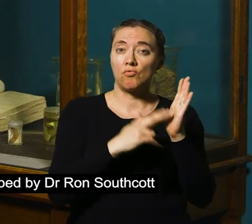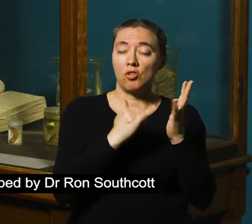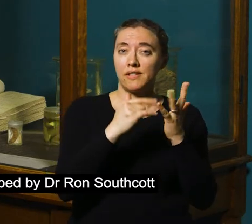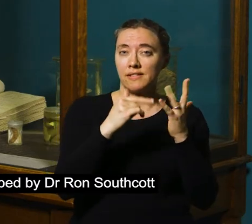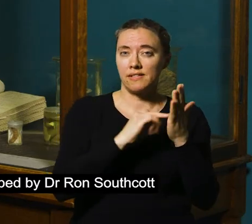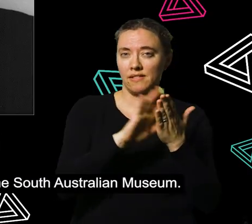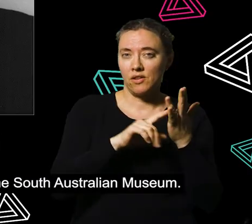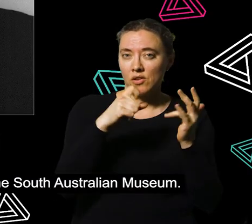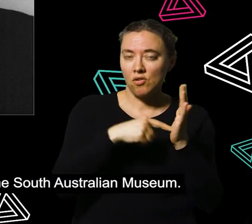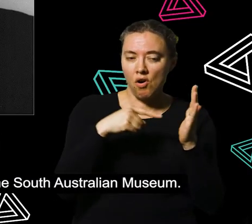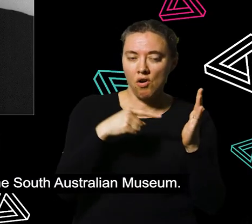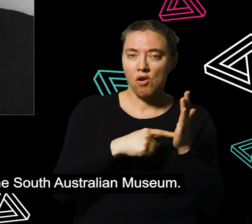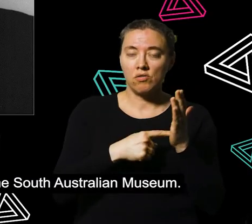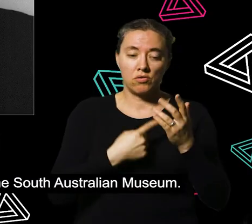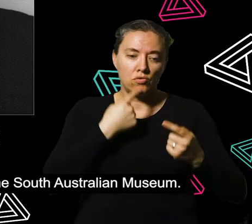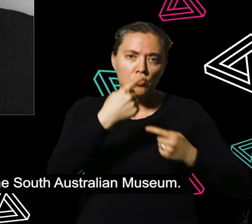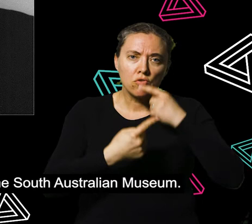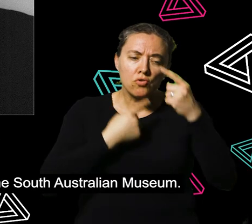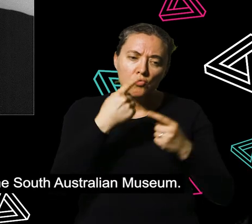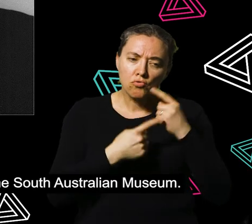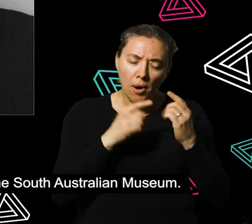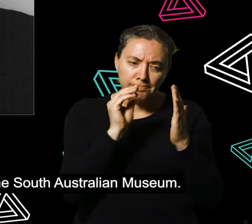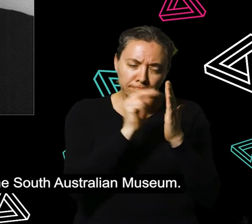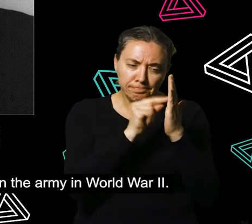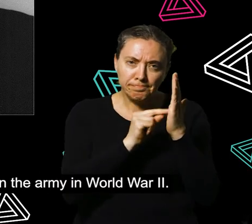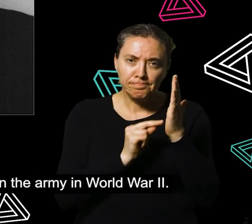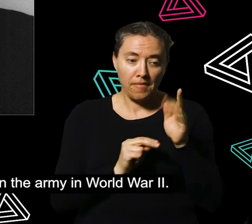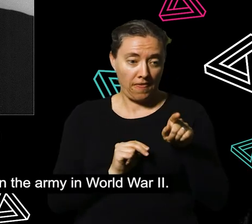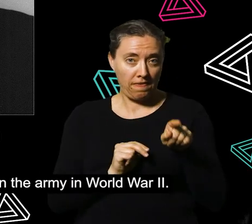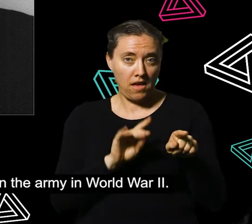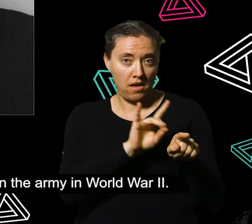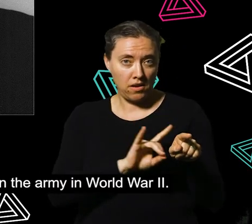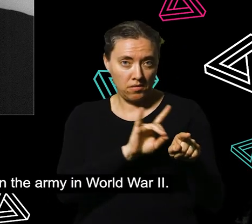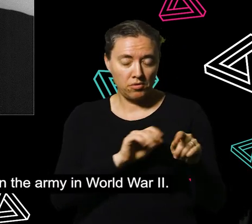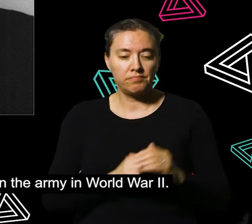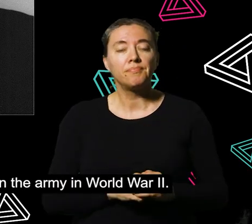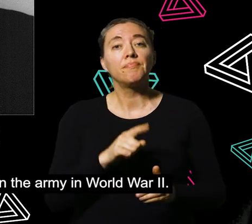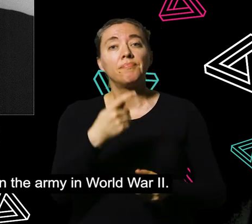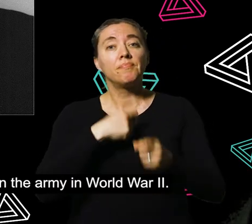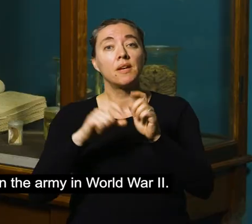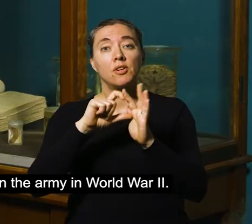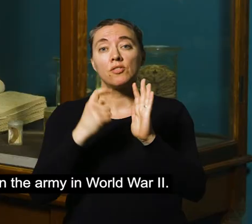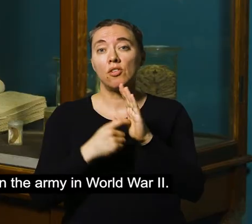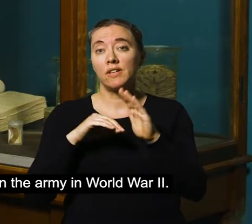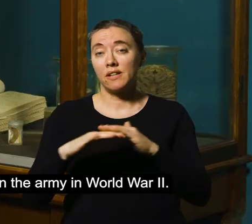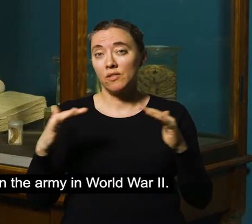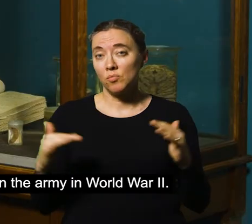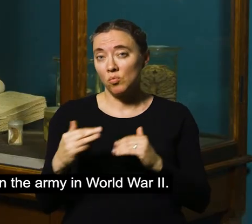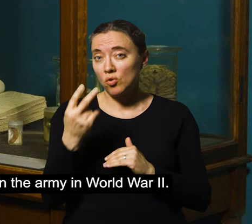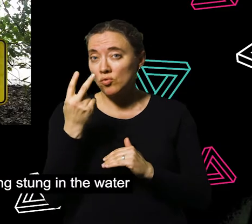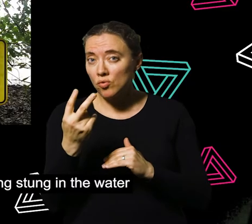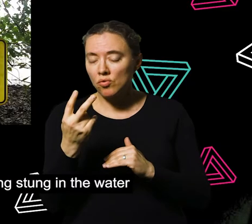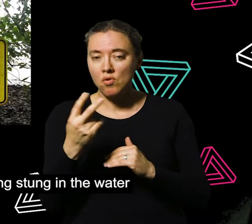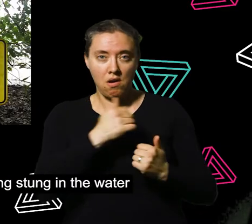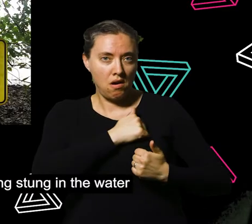Ron Southcott, and he had a really long association with the South Australian Museum. He went on to become a medical doctor in the army in World War